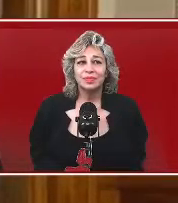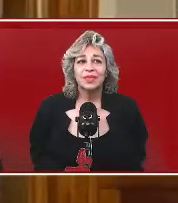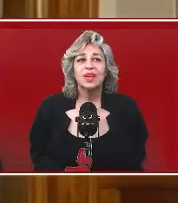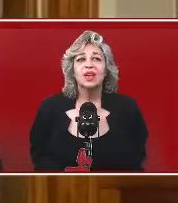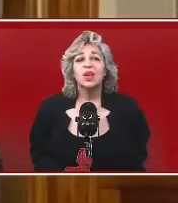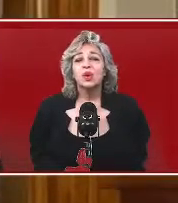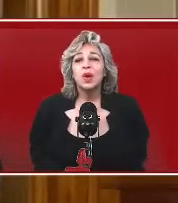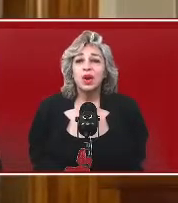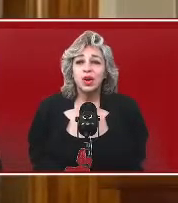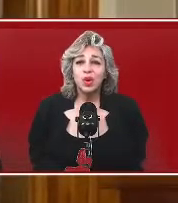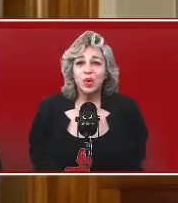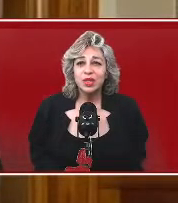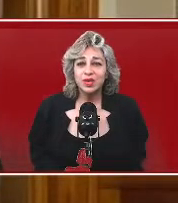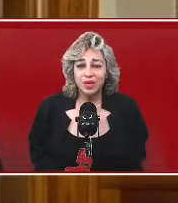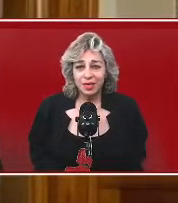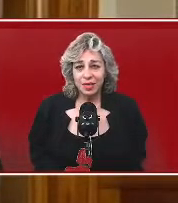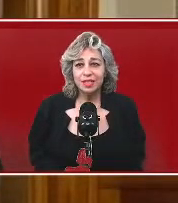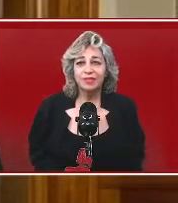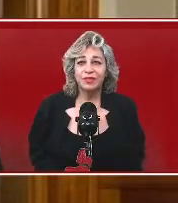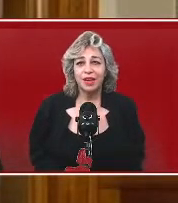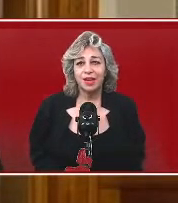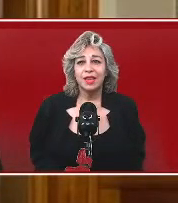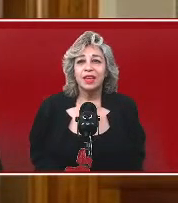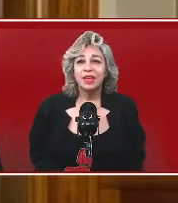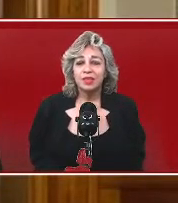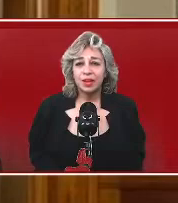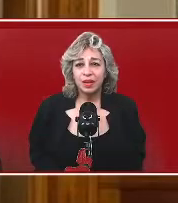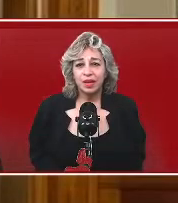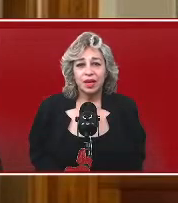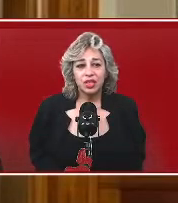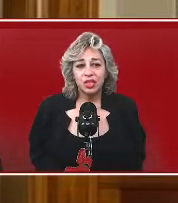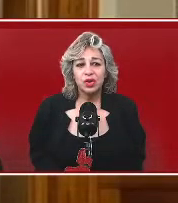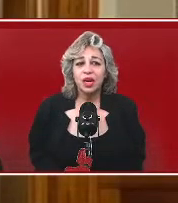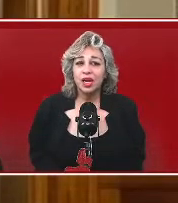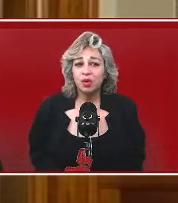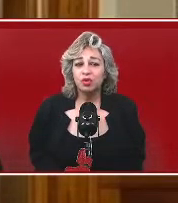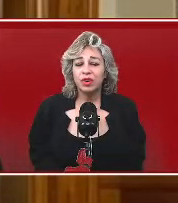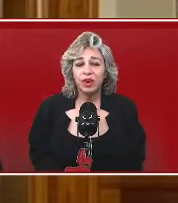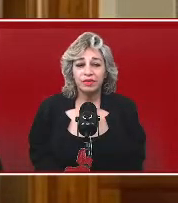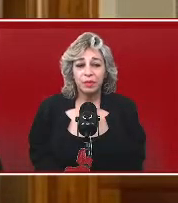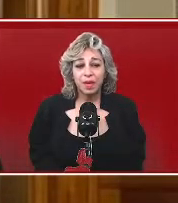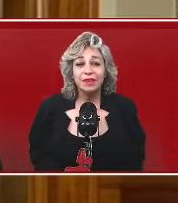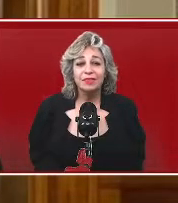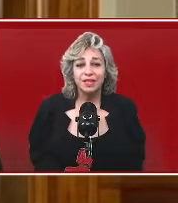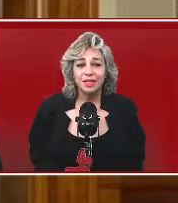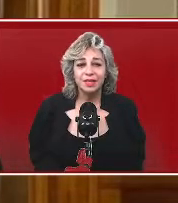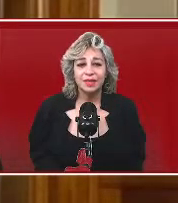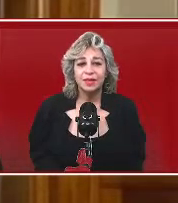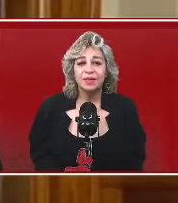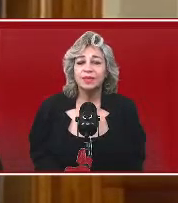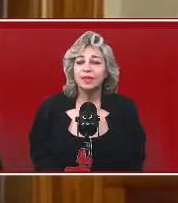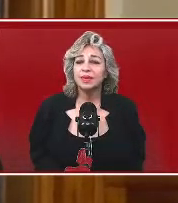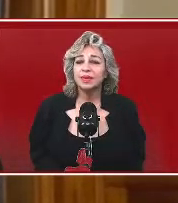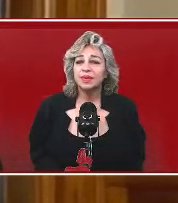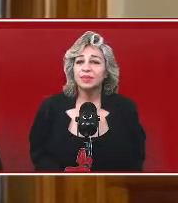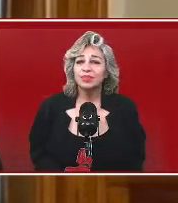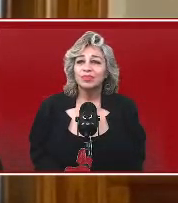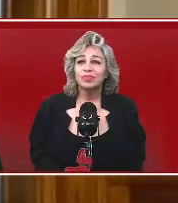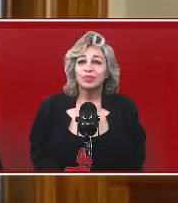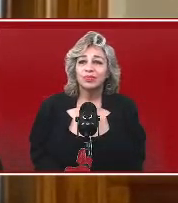beneficios We are going to intensify the turning over of the benefits